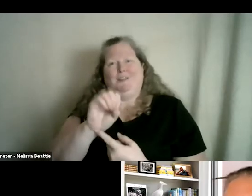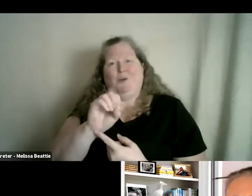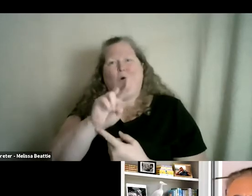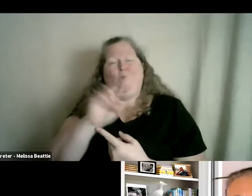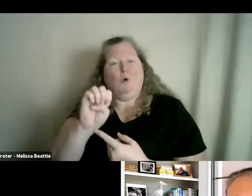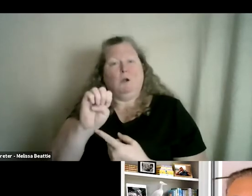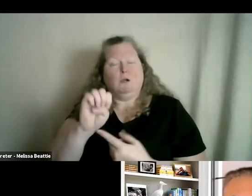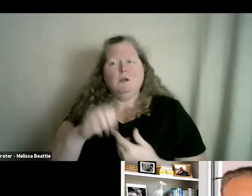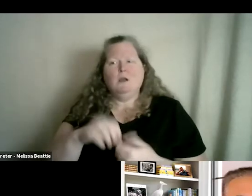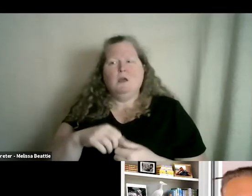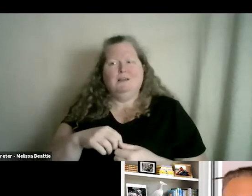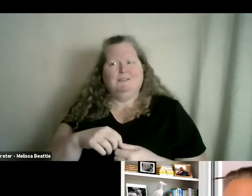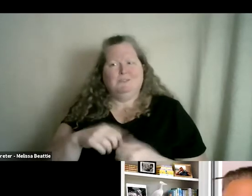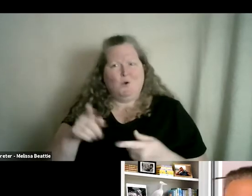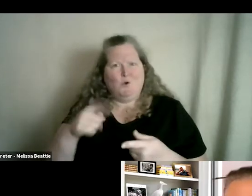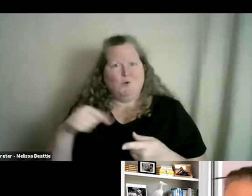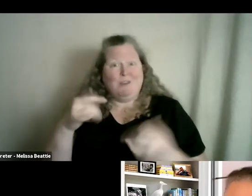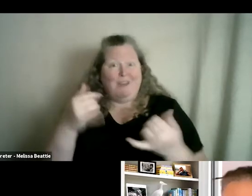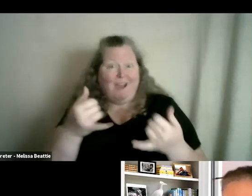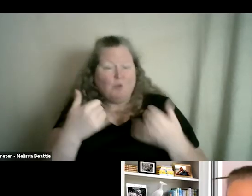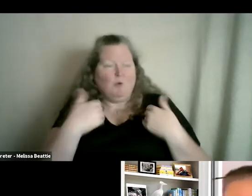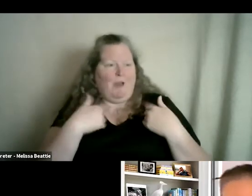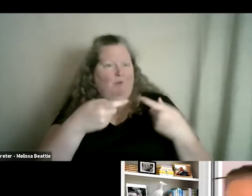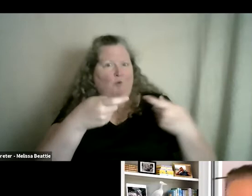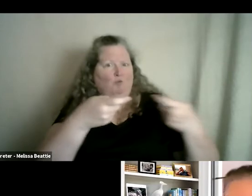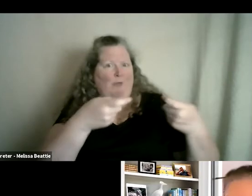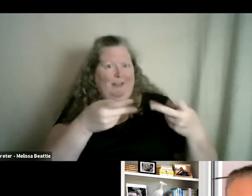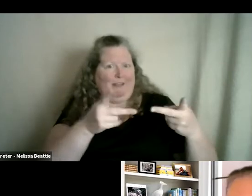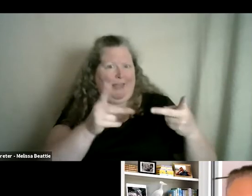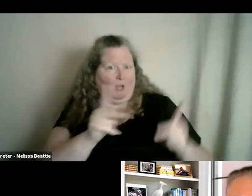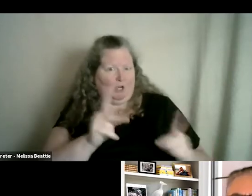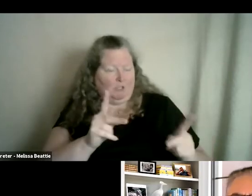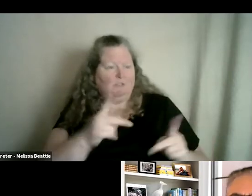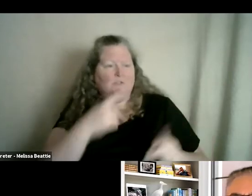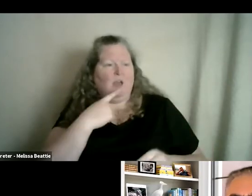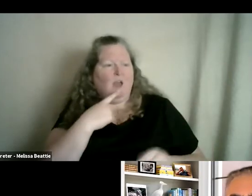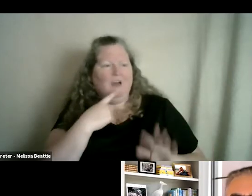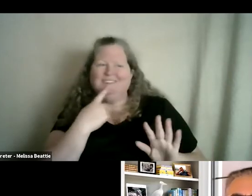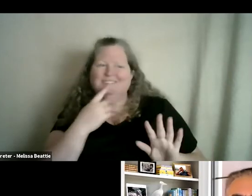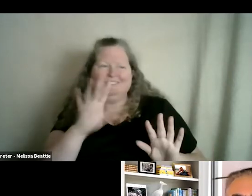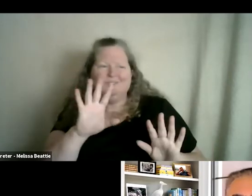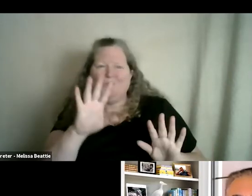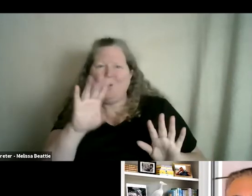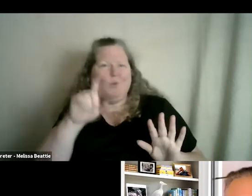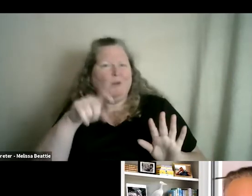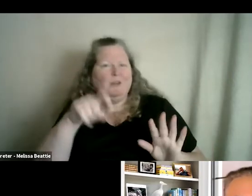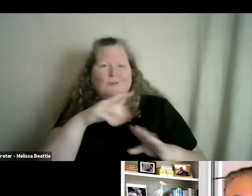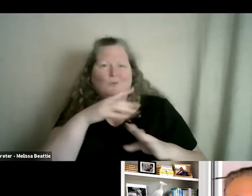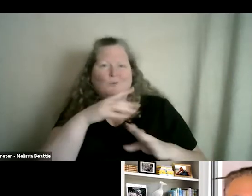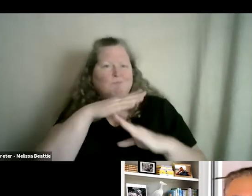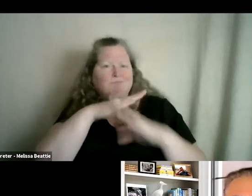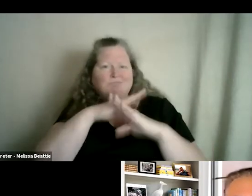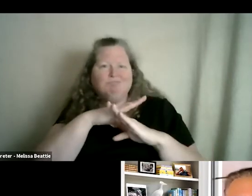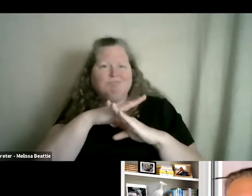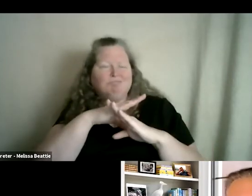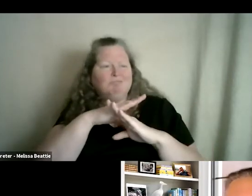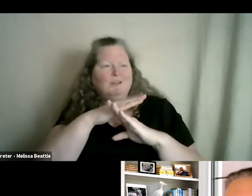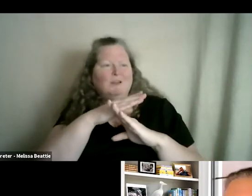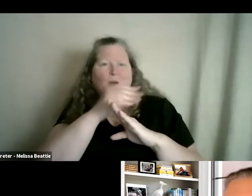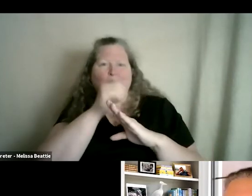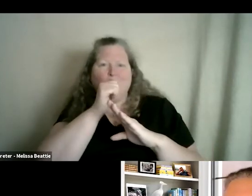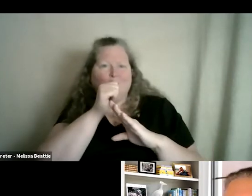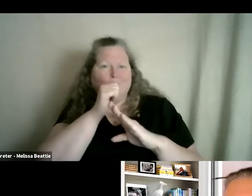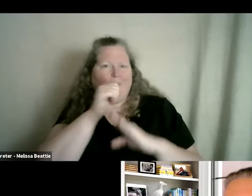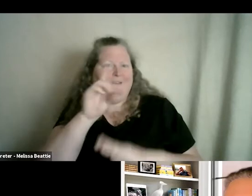should protect it. And then you have regulators coming up and saying, oh, we need to protect private data. And it's like,